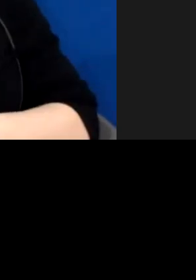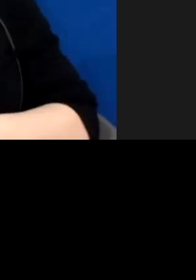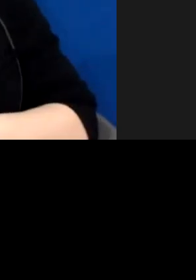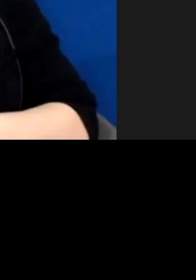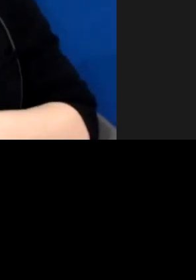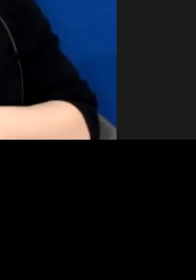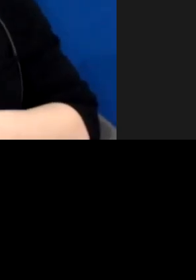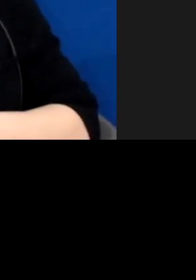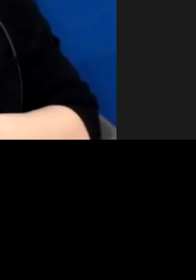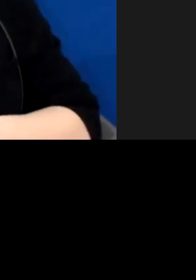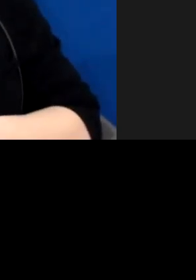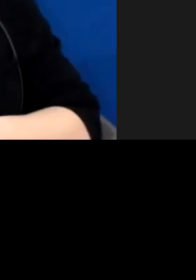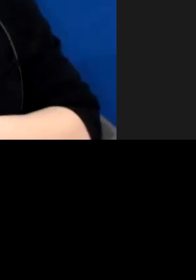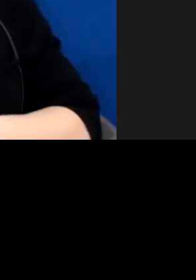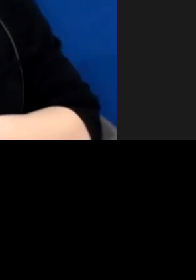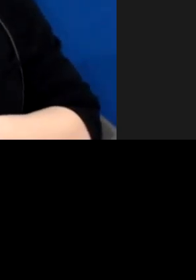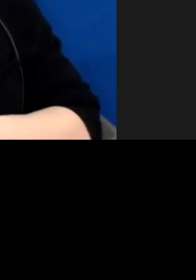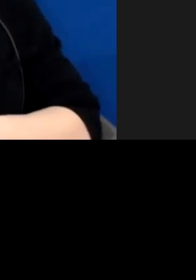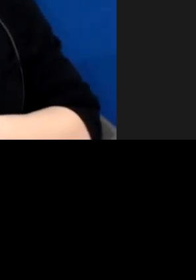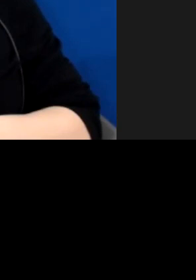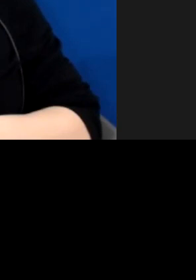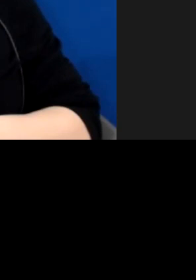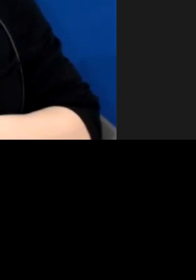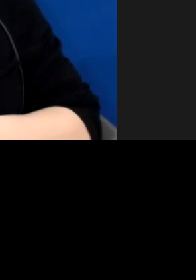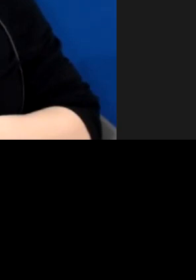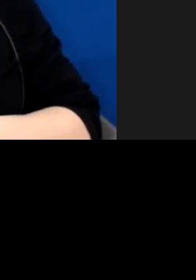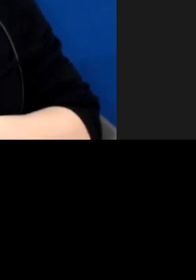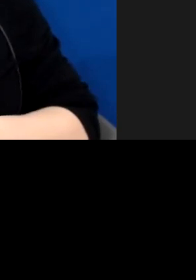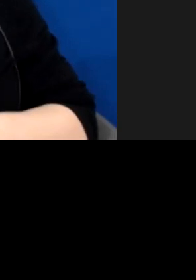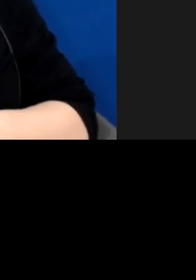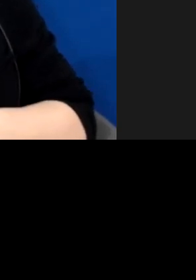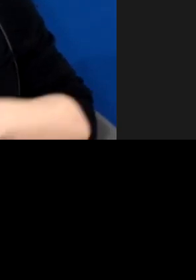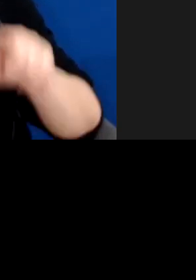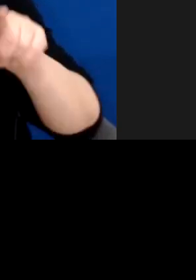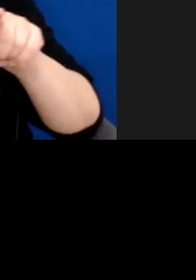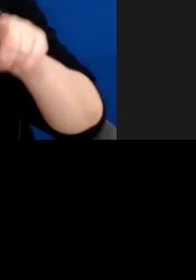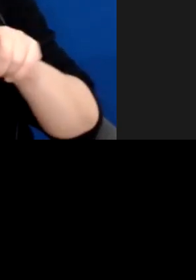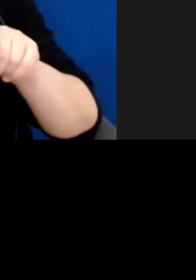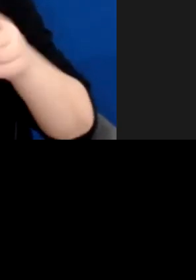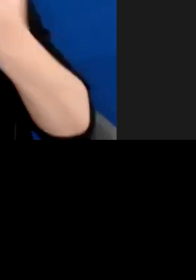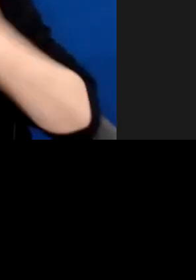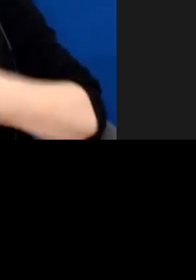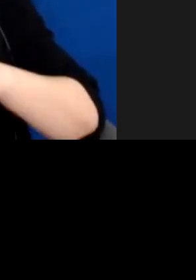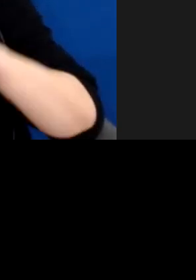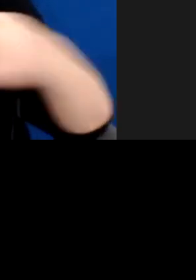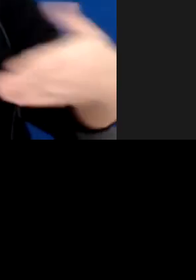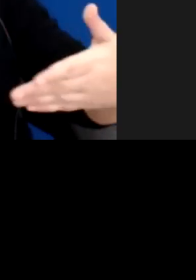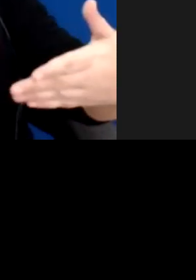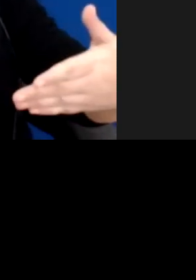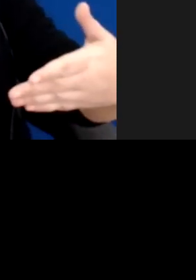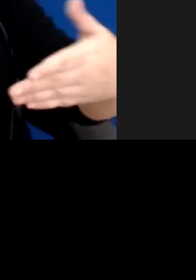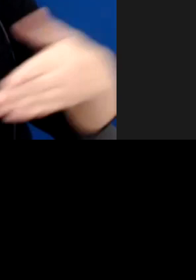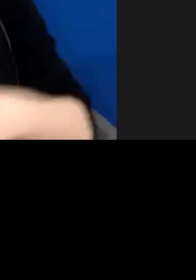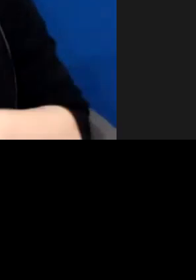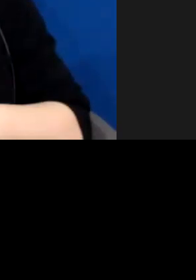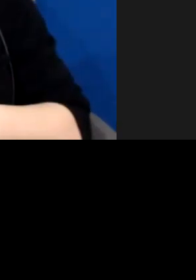clickable. Unfortunately, the Zoom links are not clickable on PowerPoint slides in Zoom. So Jack, I had also pasted a few links